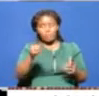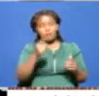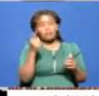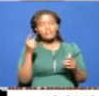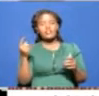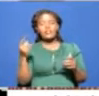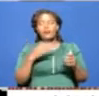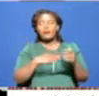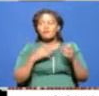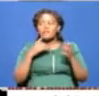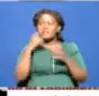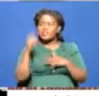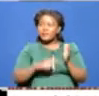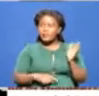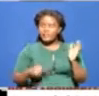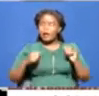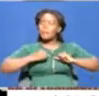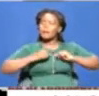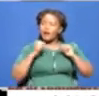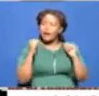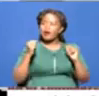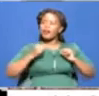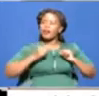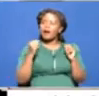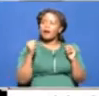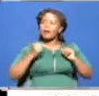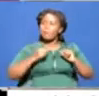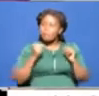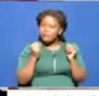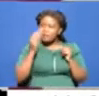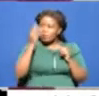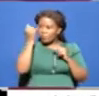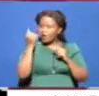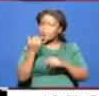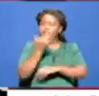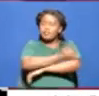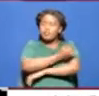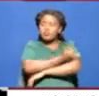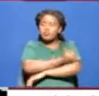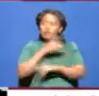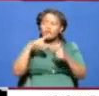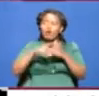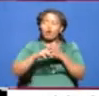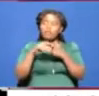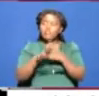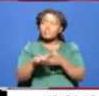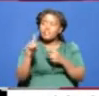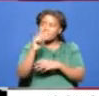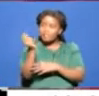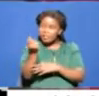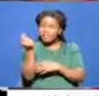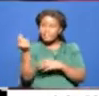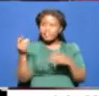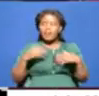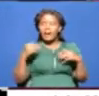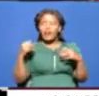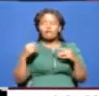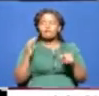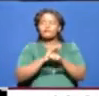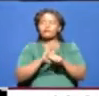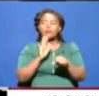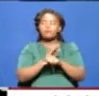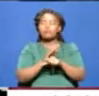really delighted that the Institution of Engineers Kenya has been able to attract the highest level of government